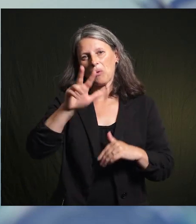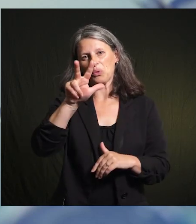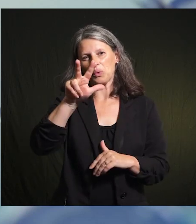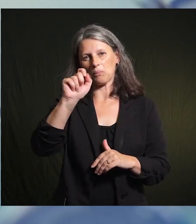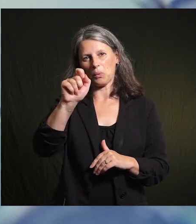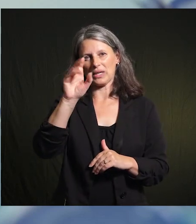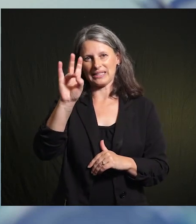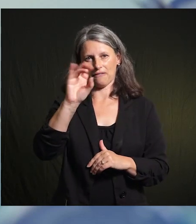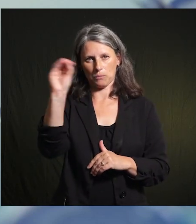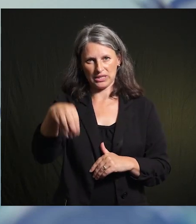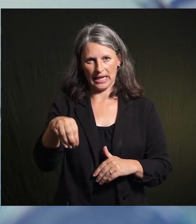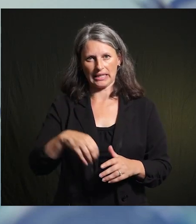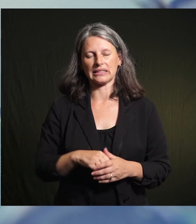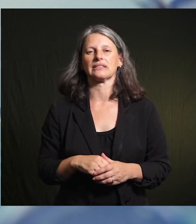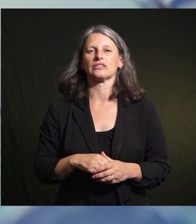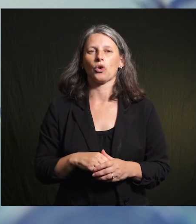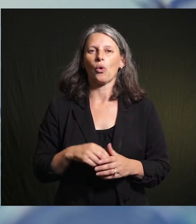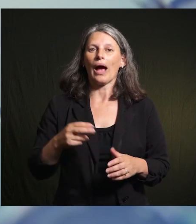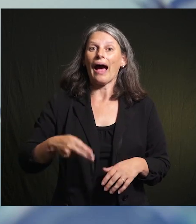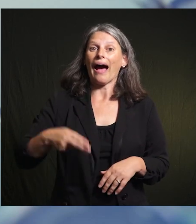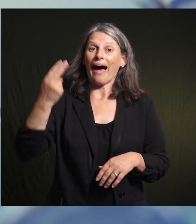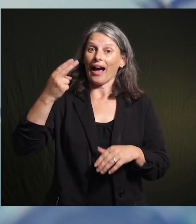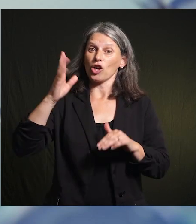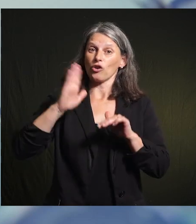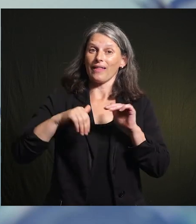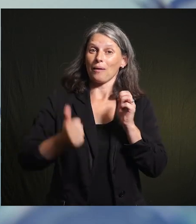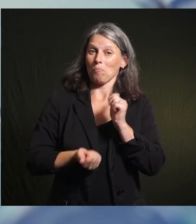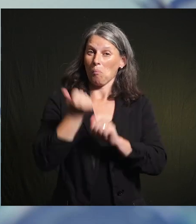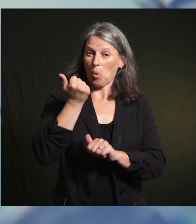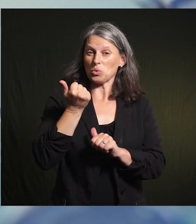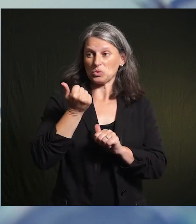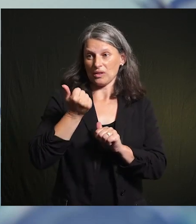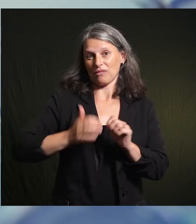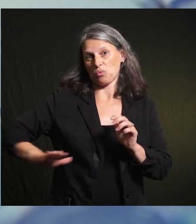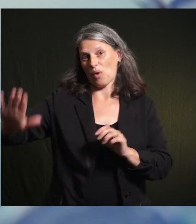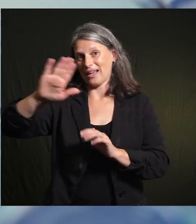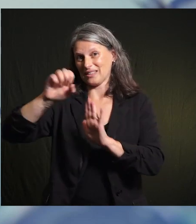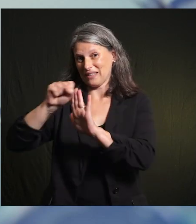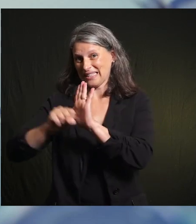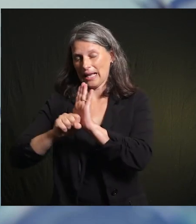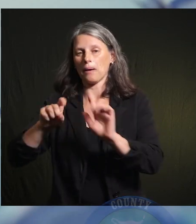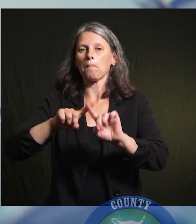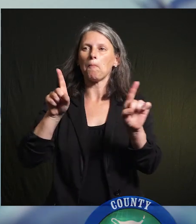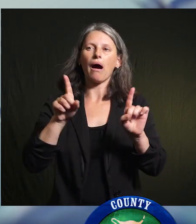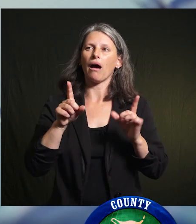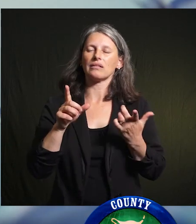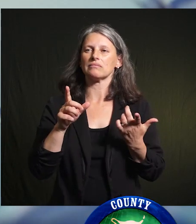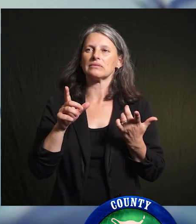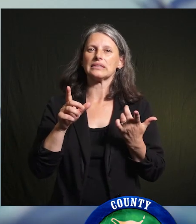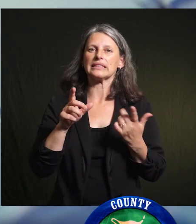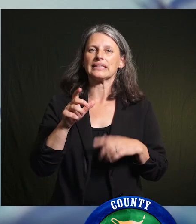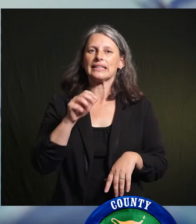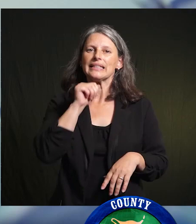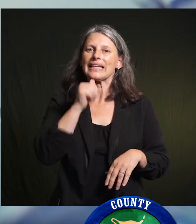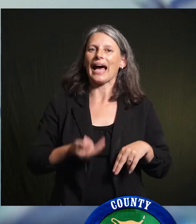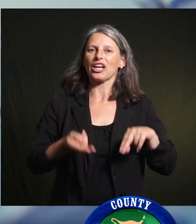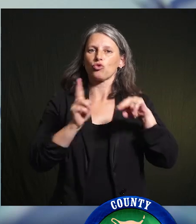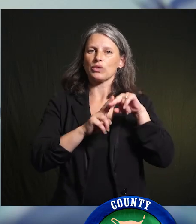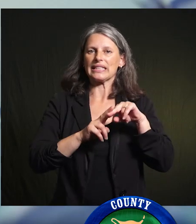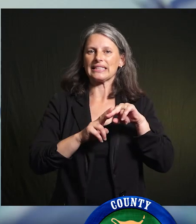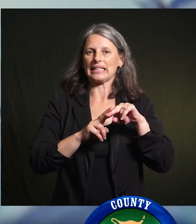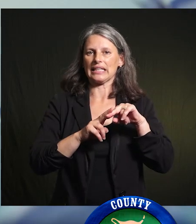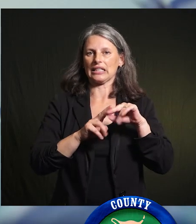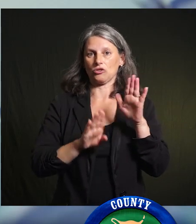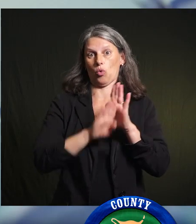about 3.7%. So it's higher than most of the rest of the state, but is not increasing as